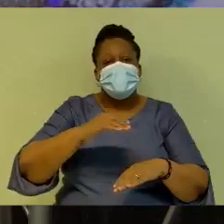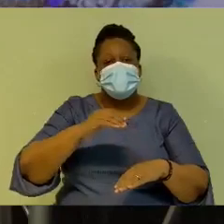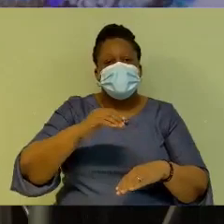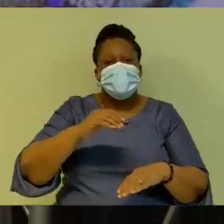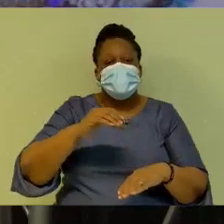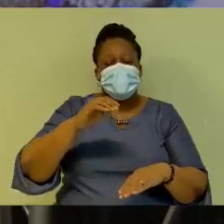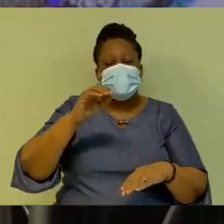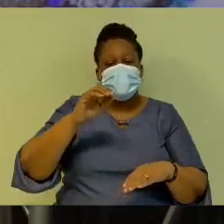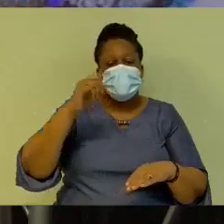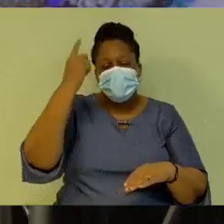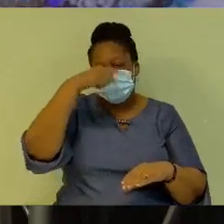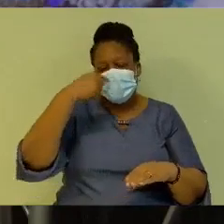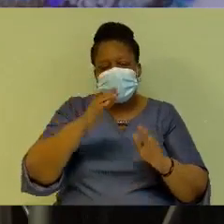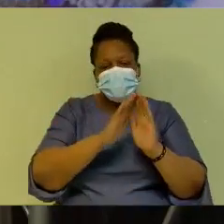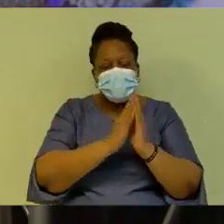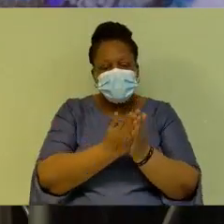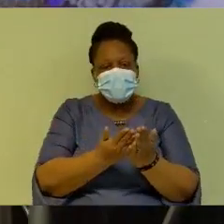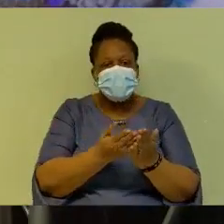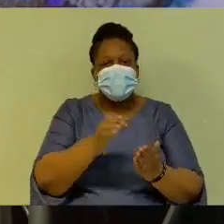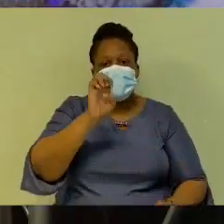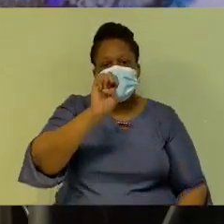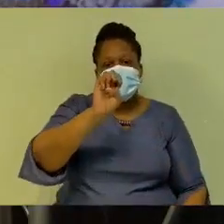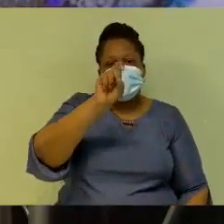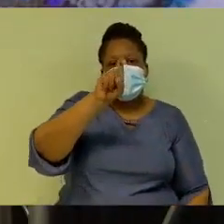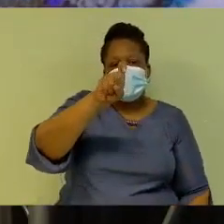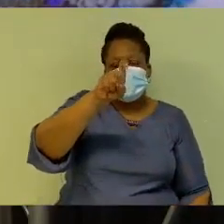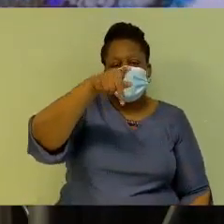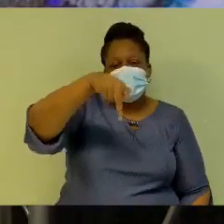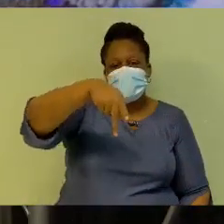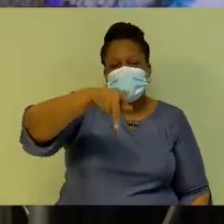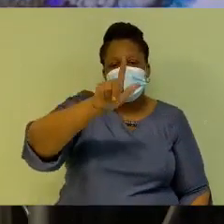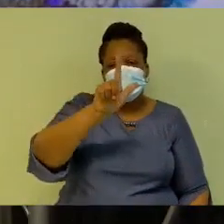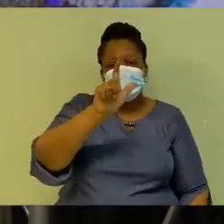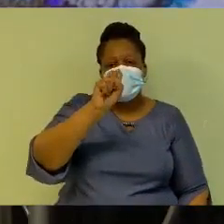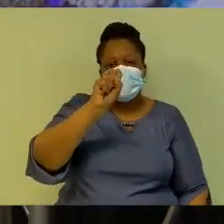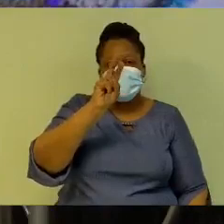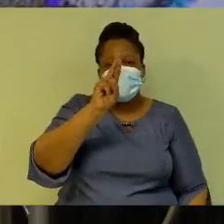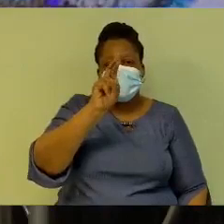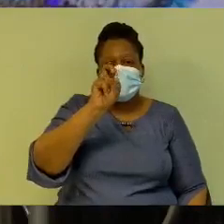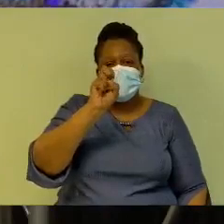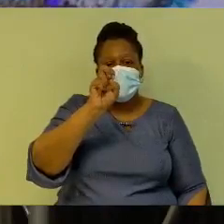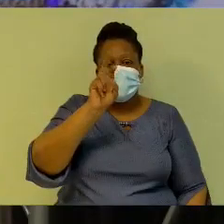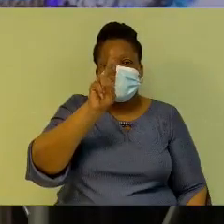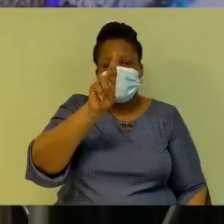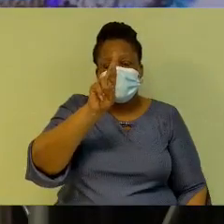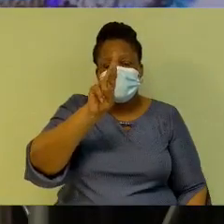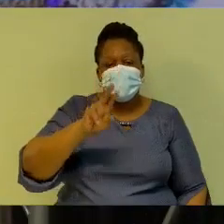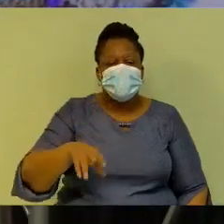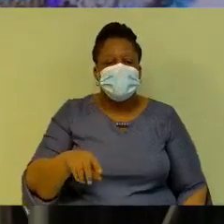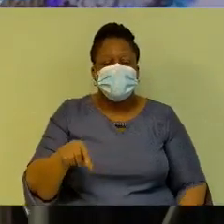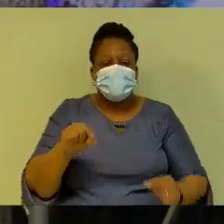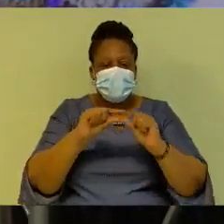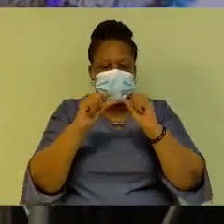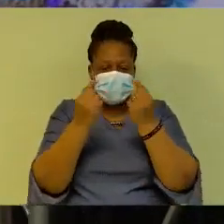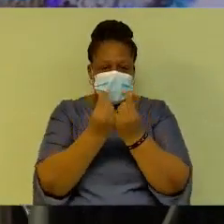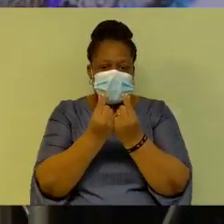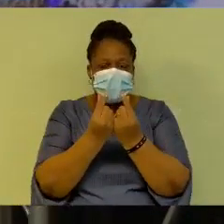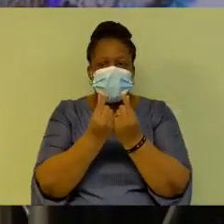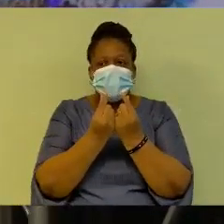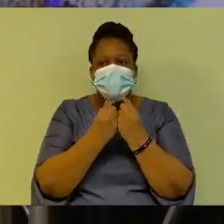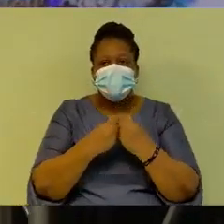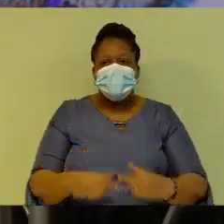Facebook page and YouTube, and you can also find it on the NEMA Facebook page. The production